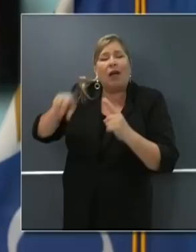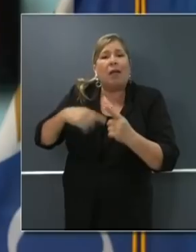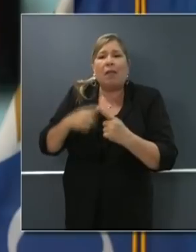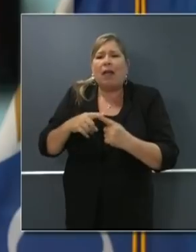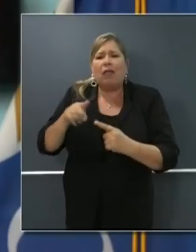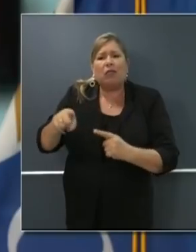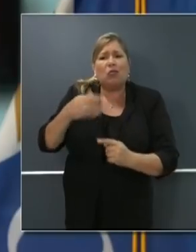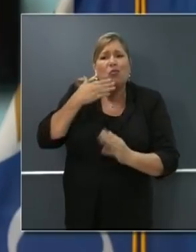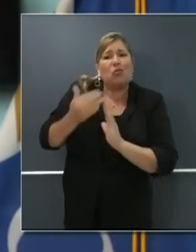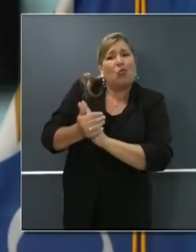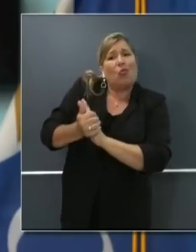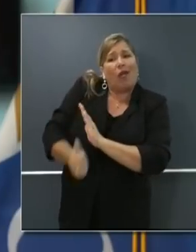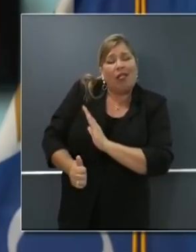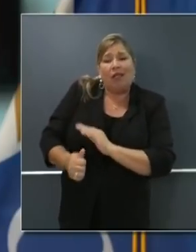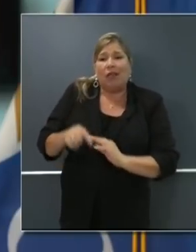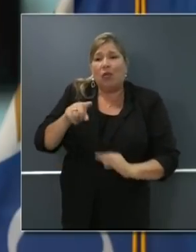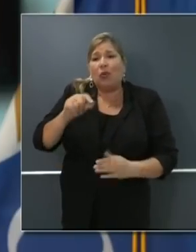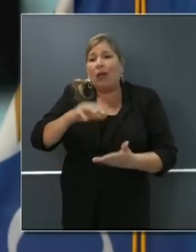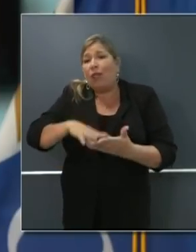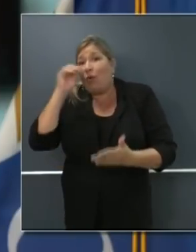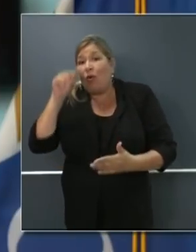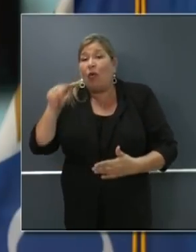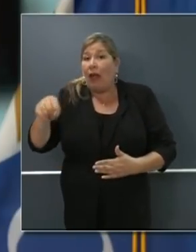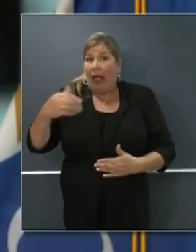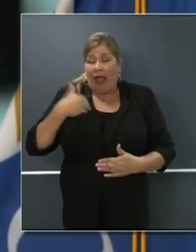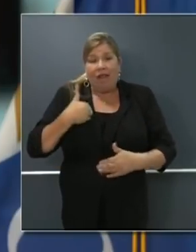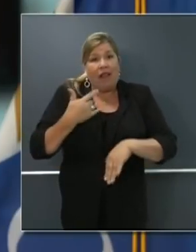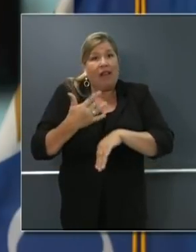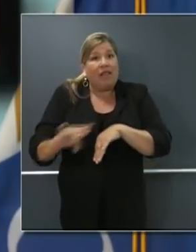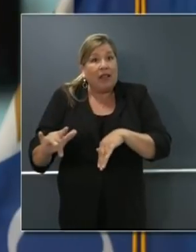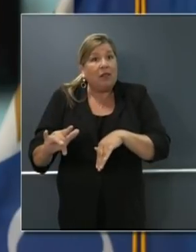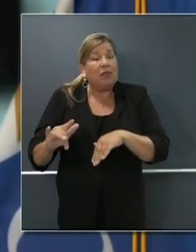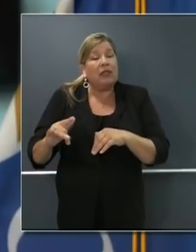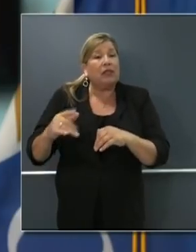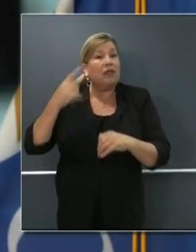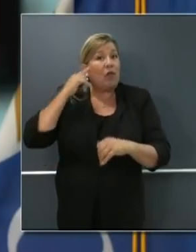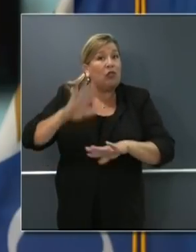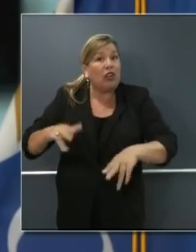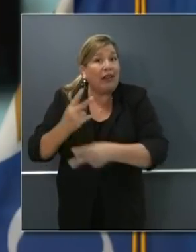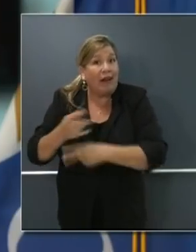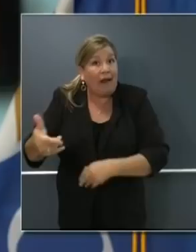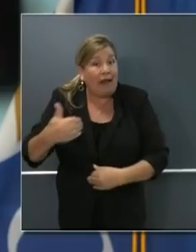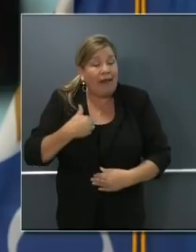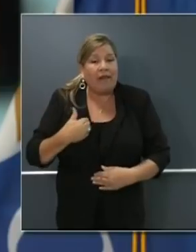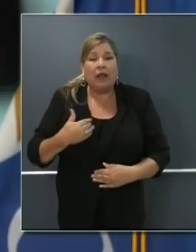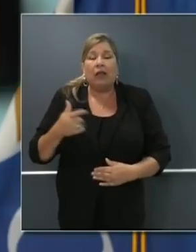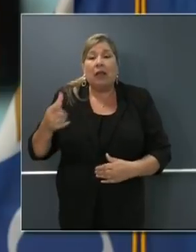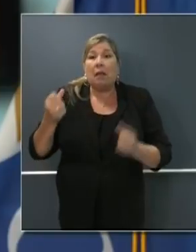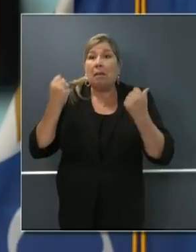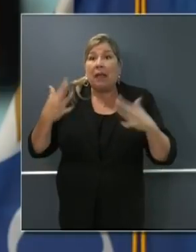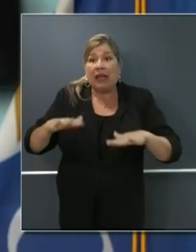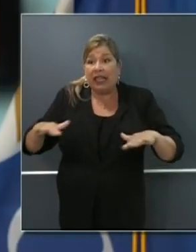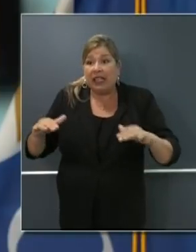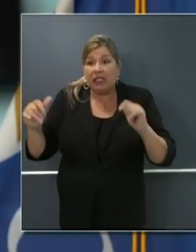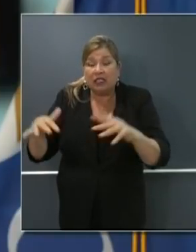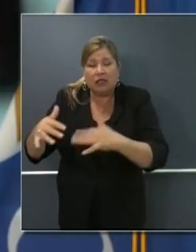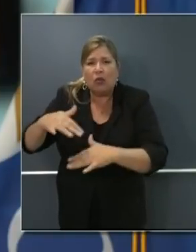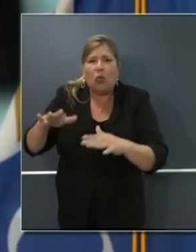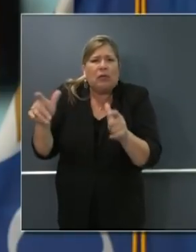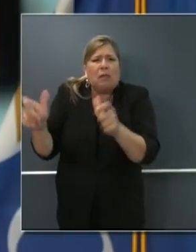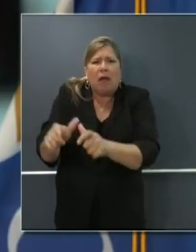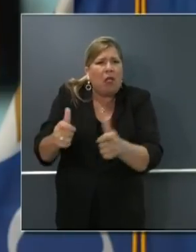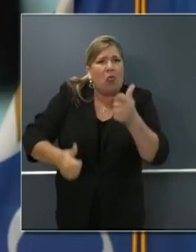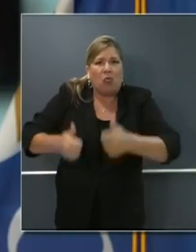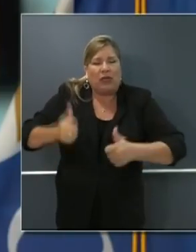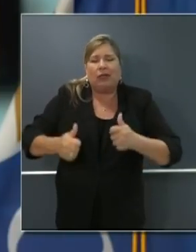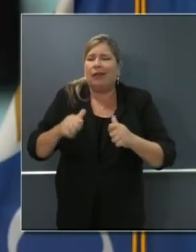access to the available slots. You'll learn about the number of available slots, the hours of operation, the size of the facilities, and other